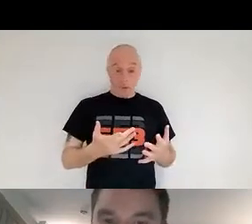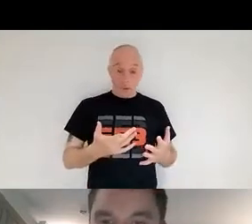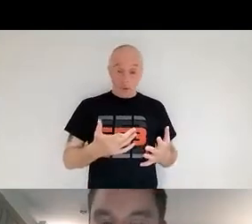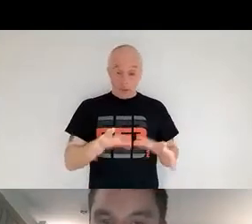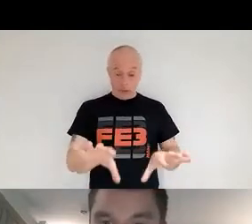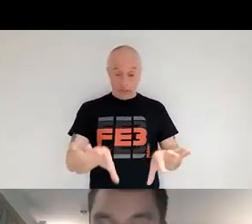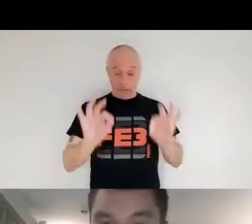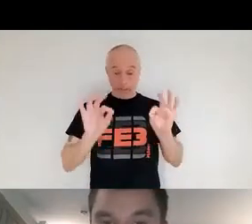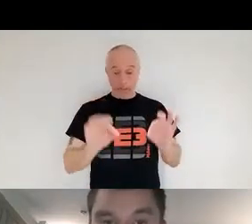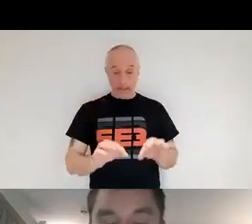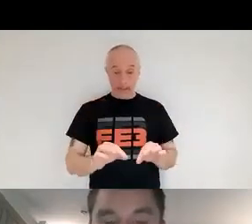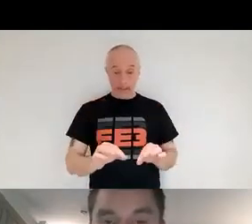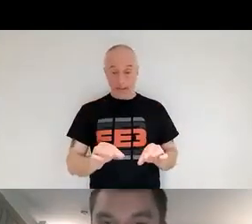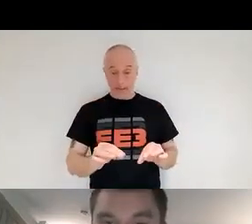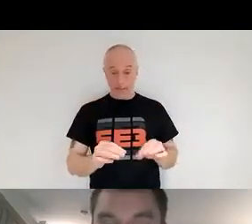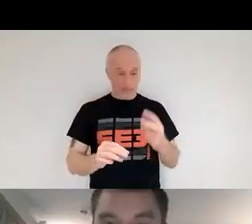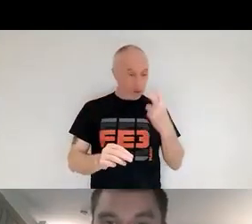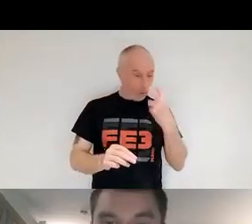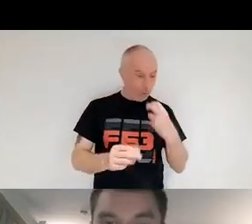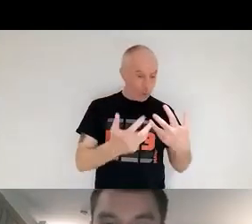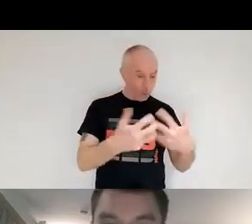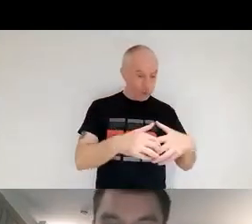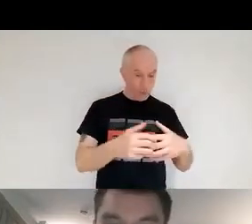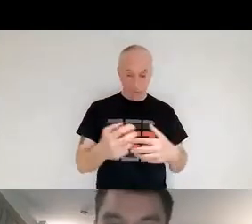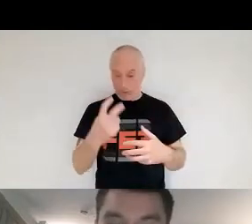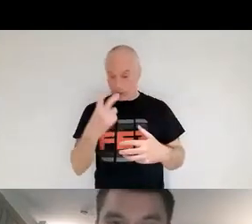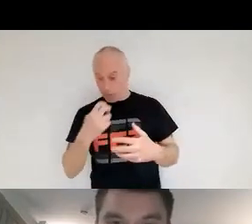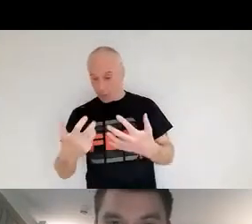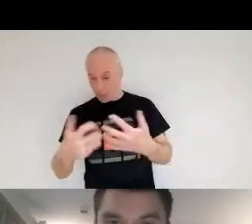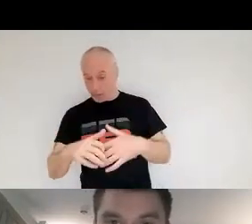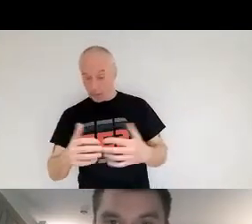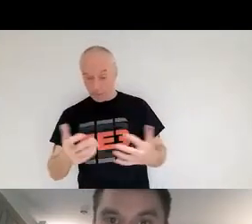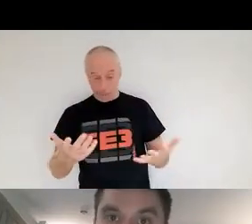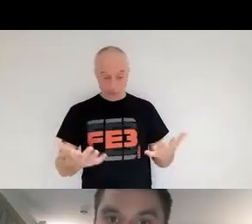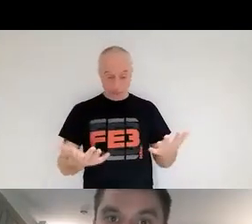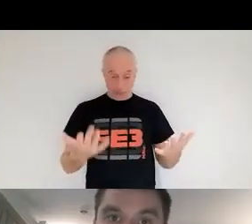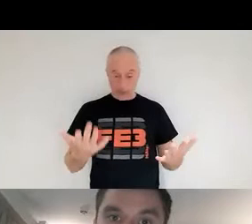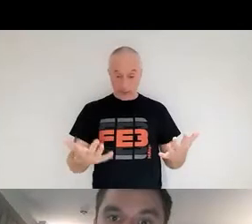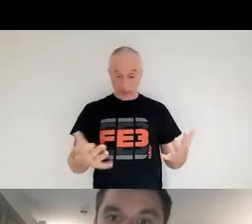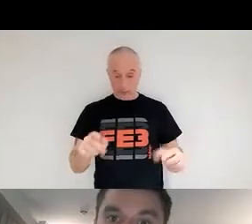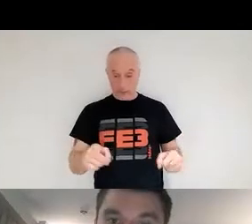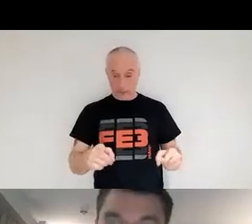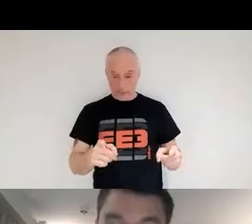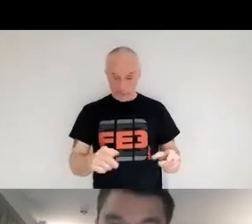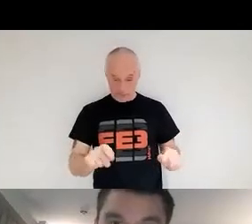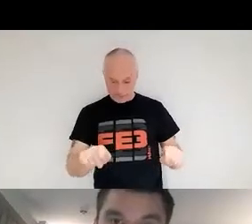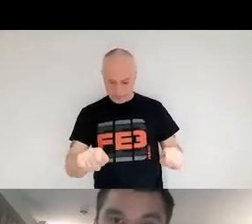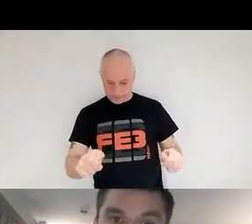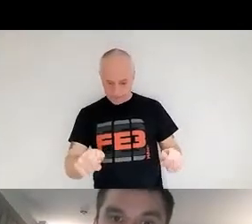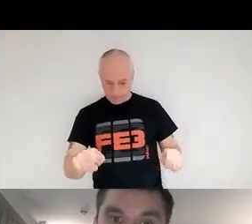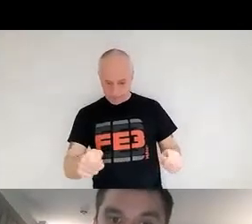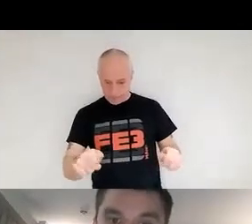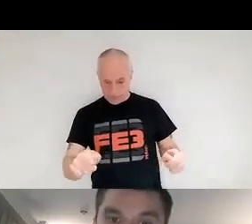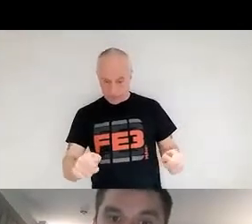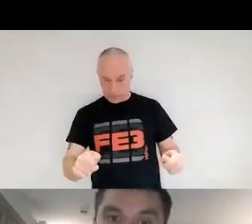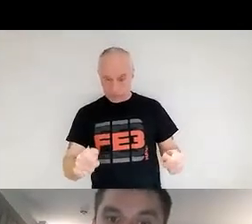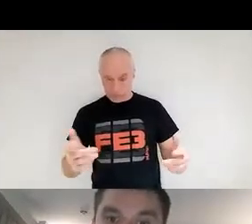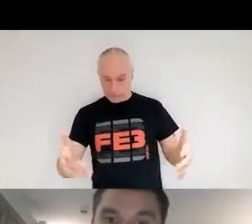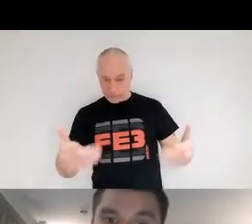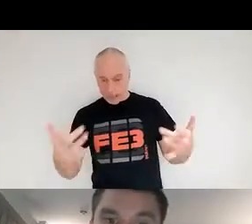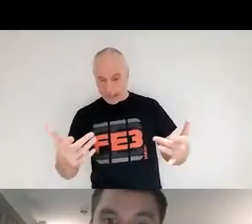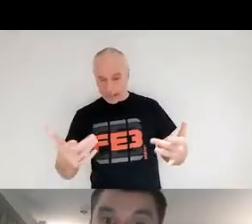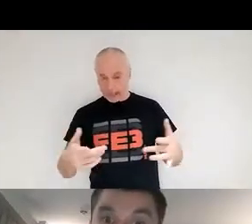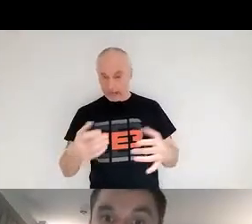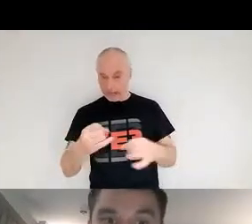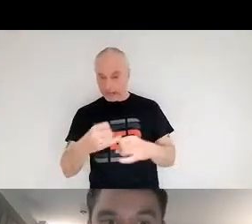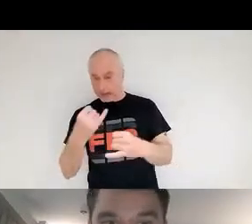still relatively modern, and these had adjustable valves, so you can adjust the air-fuel ratio